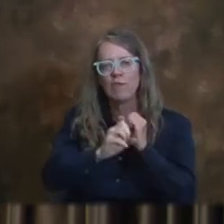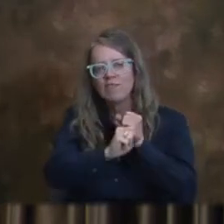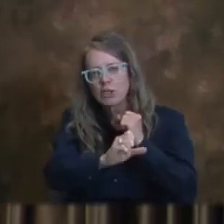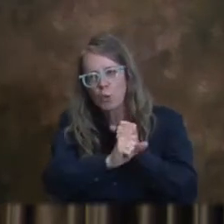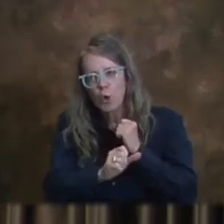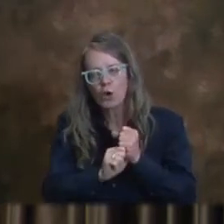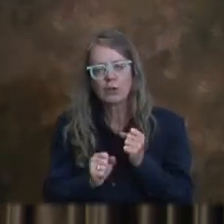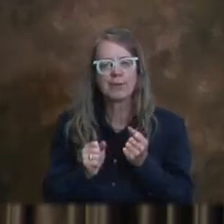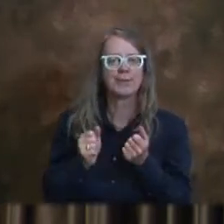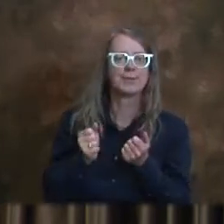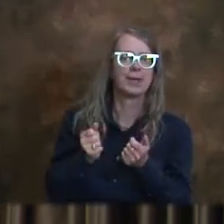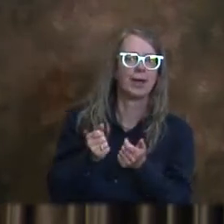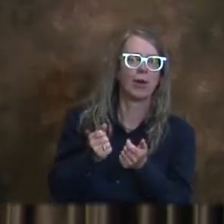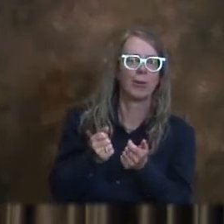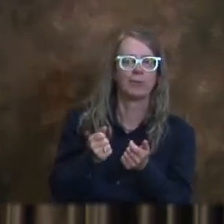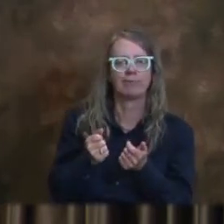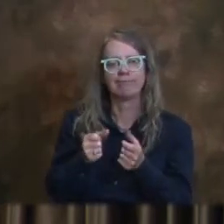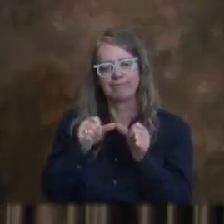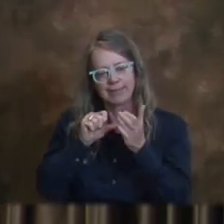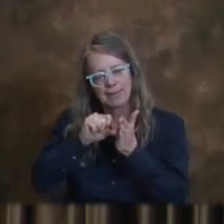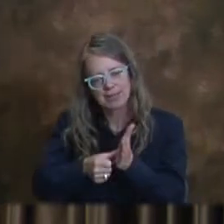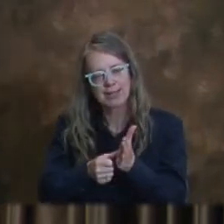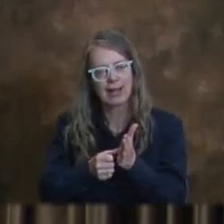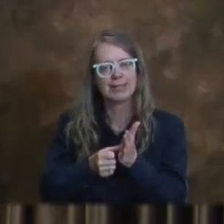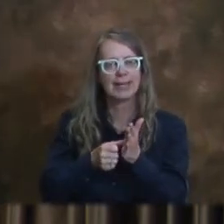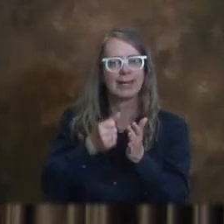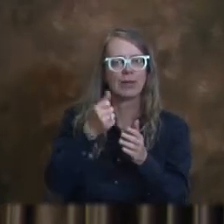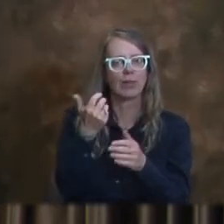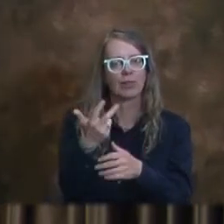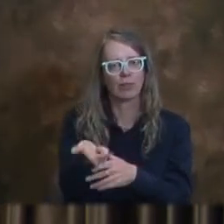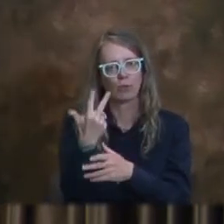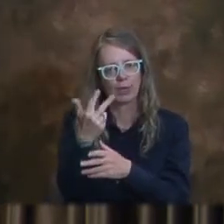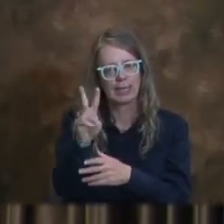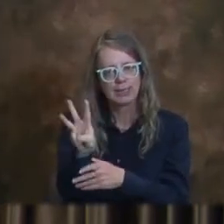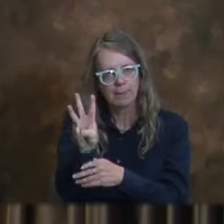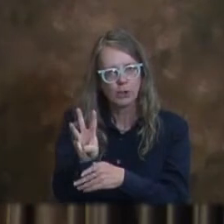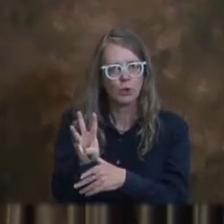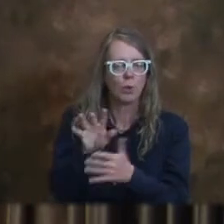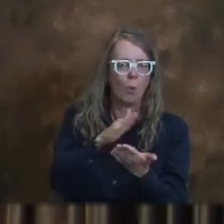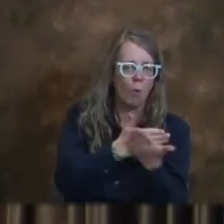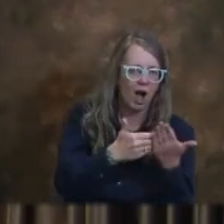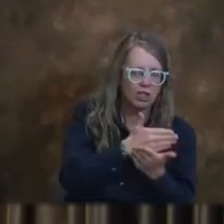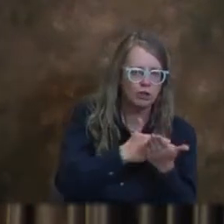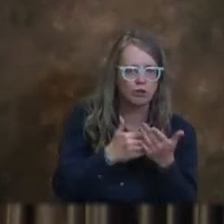Bear, and some community-based